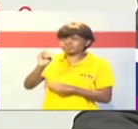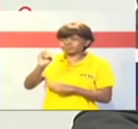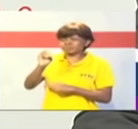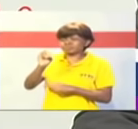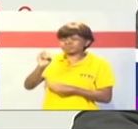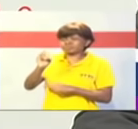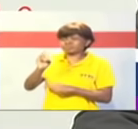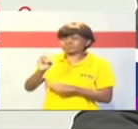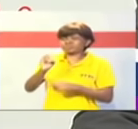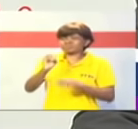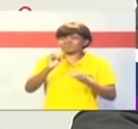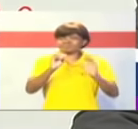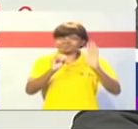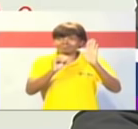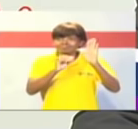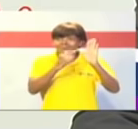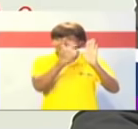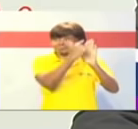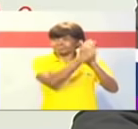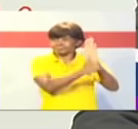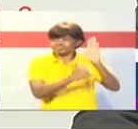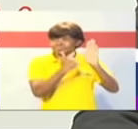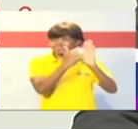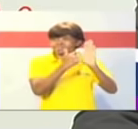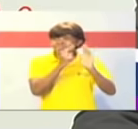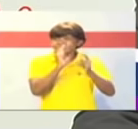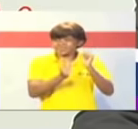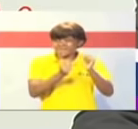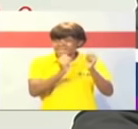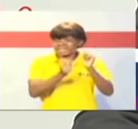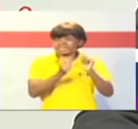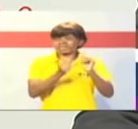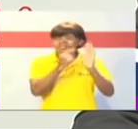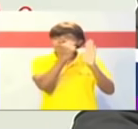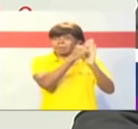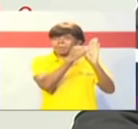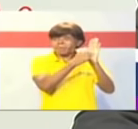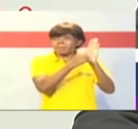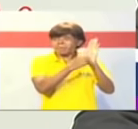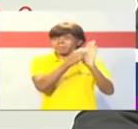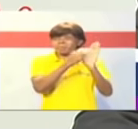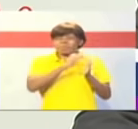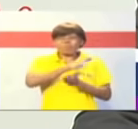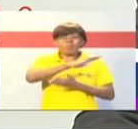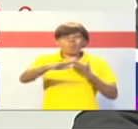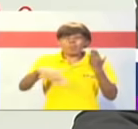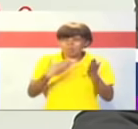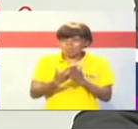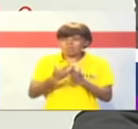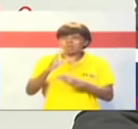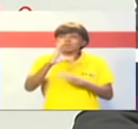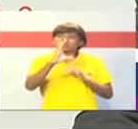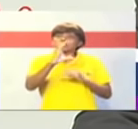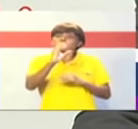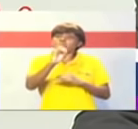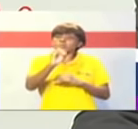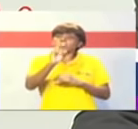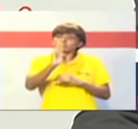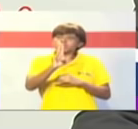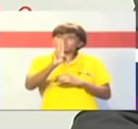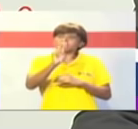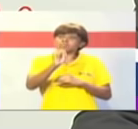of Trinidad, and it has been detected in Tobago as well. We expect, based on what Dr. Carrington would have said and based on the